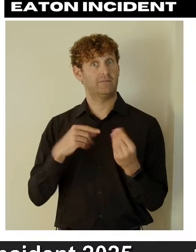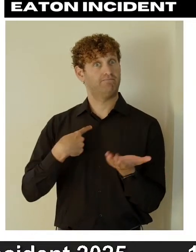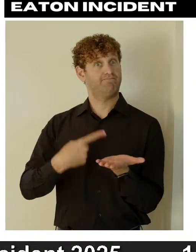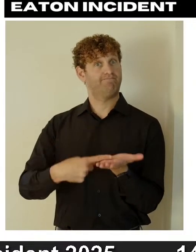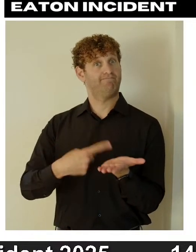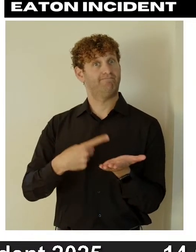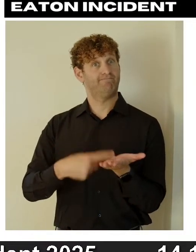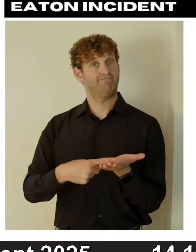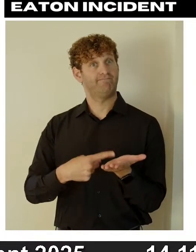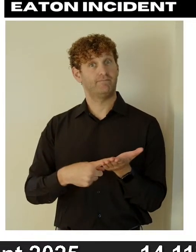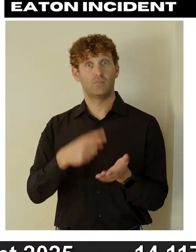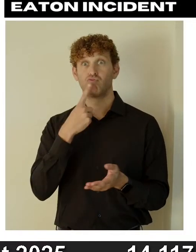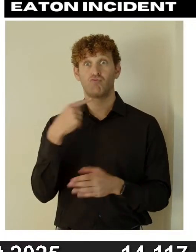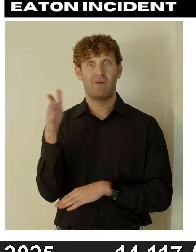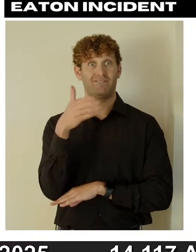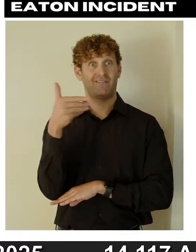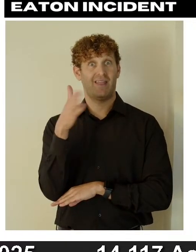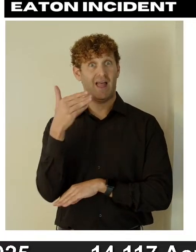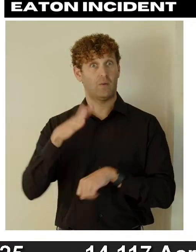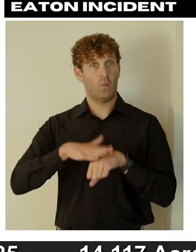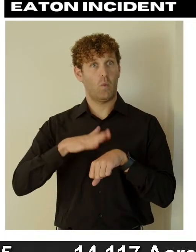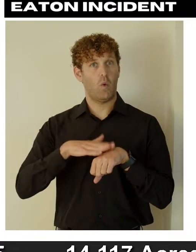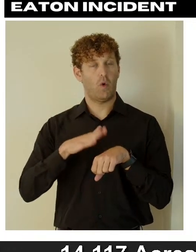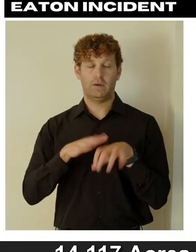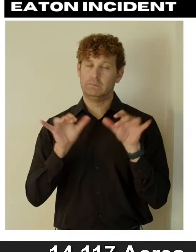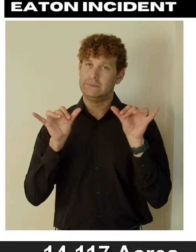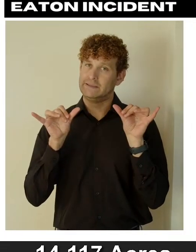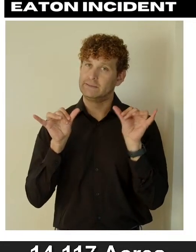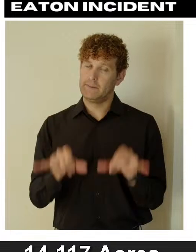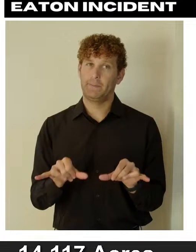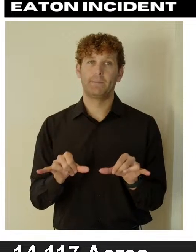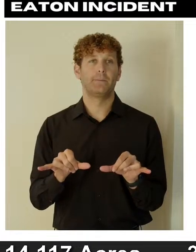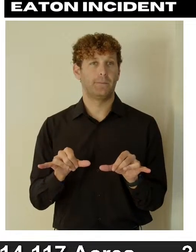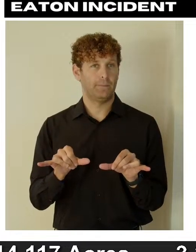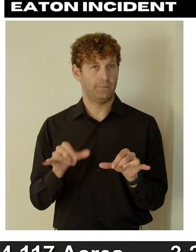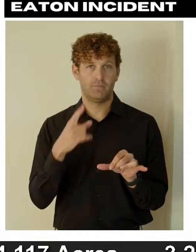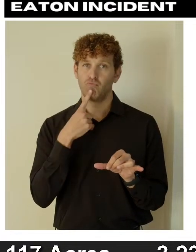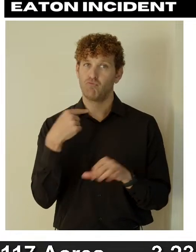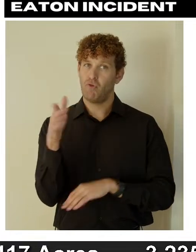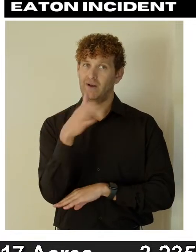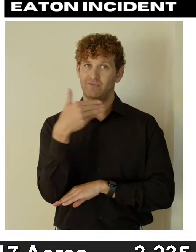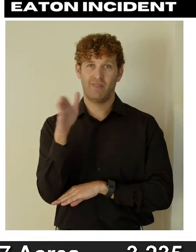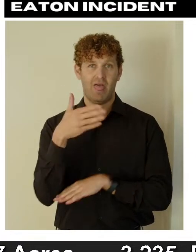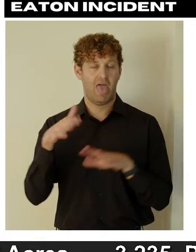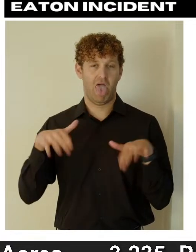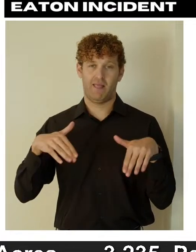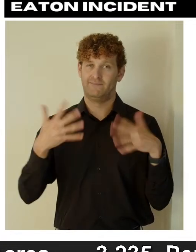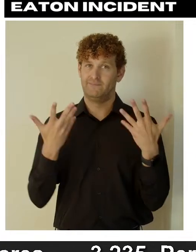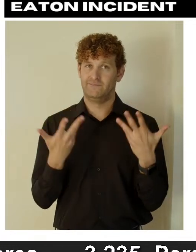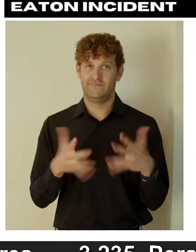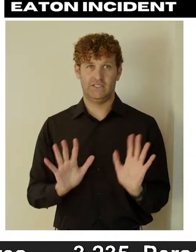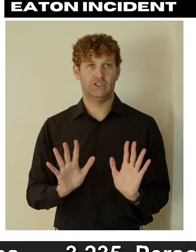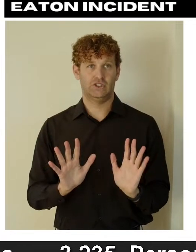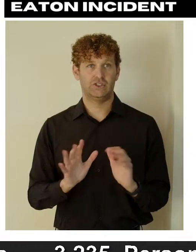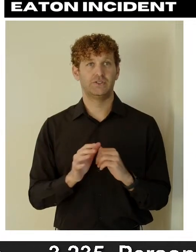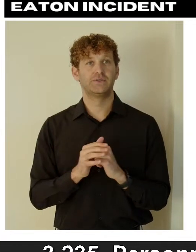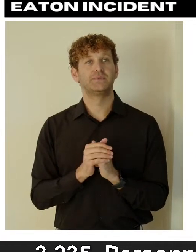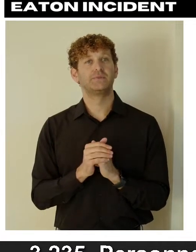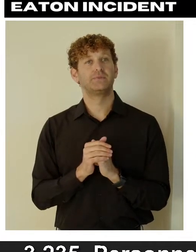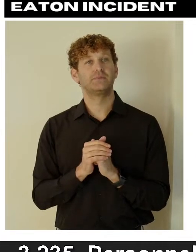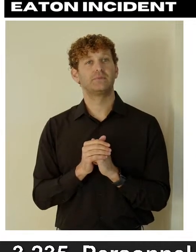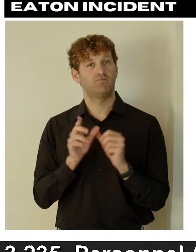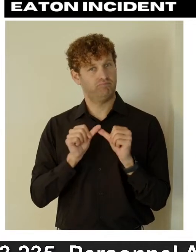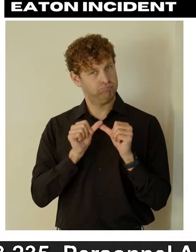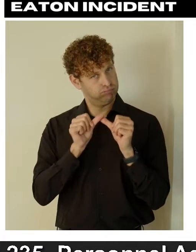weather, and we are still in a red flag warning. The Weather Service in Oxnard continues to have us in a red flag warning until about 6 p.m.